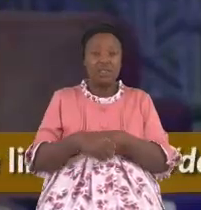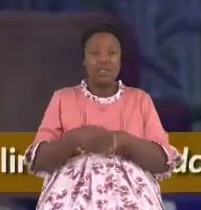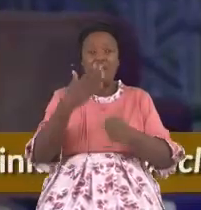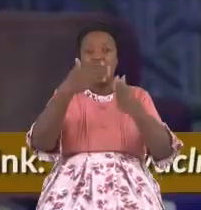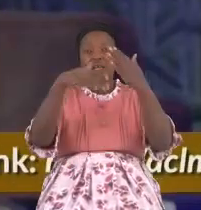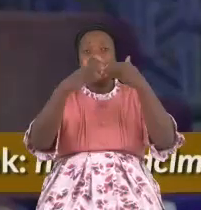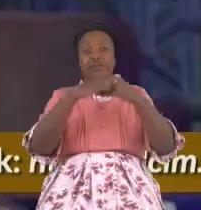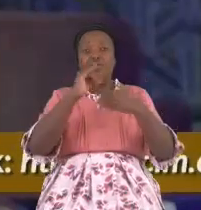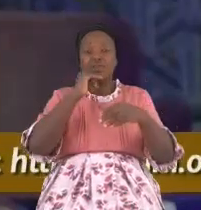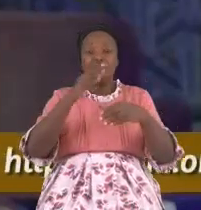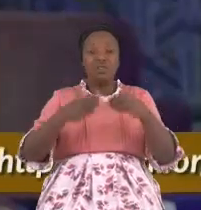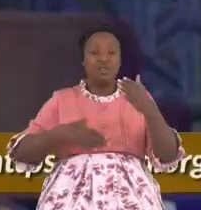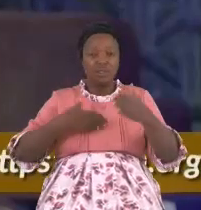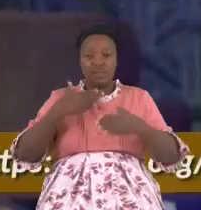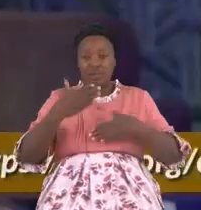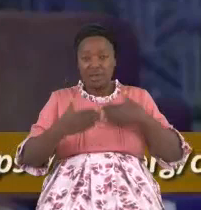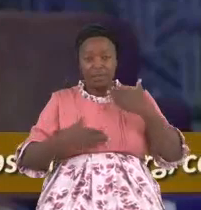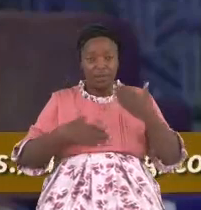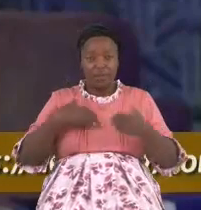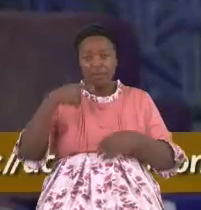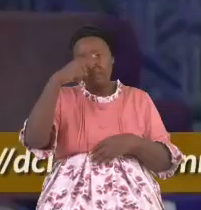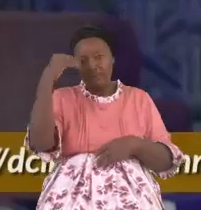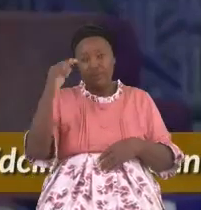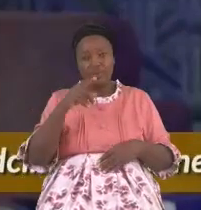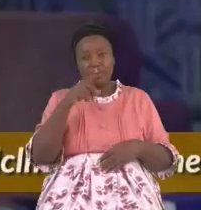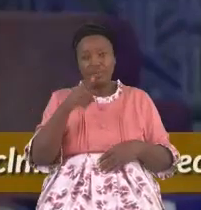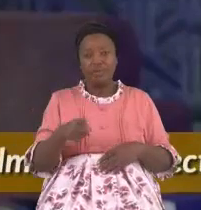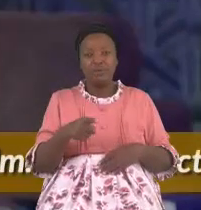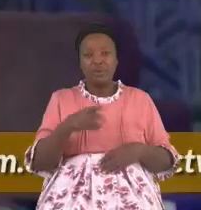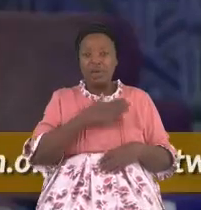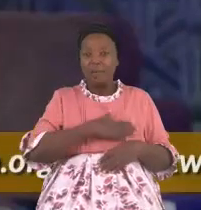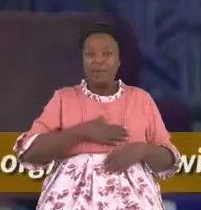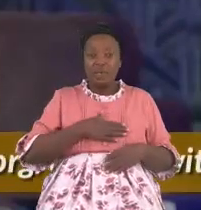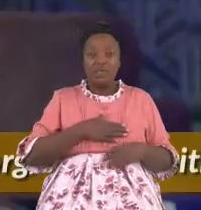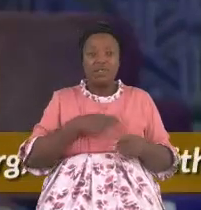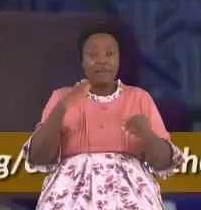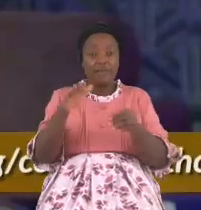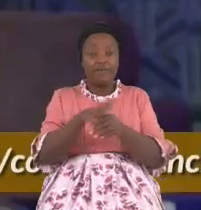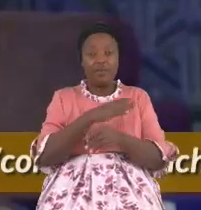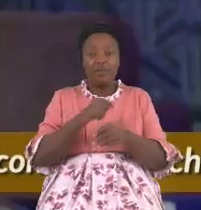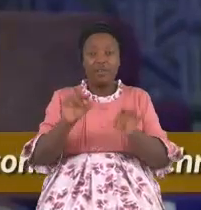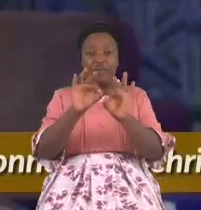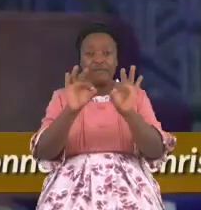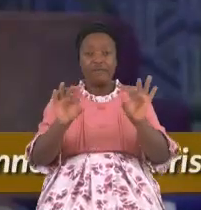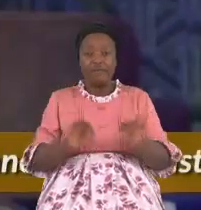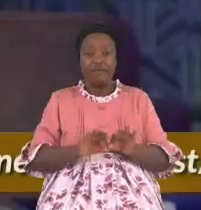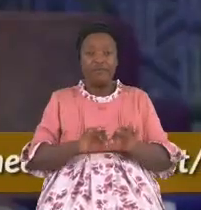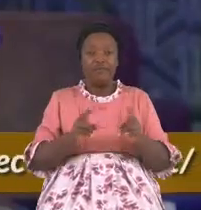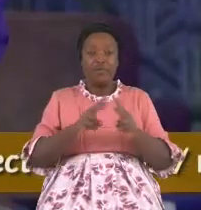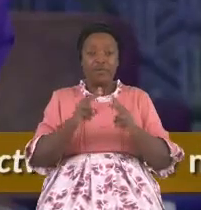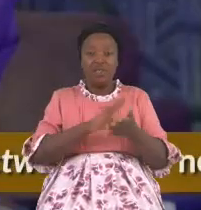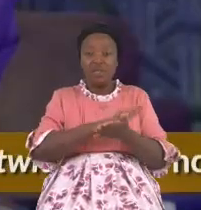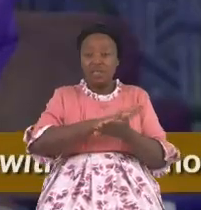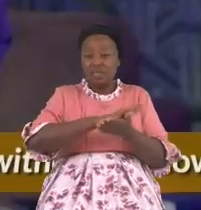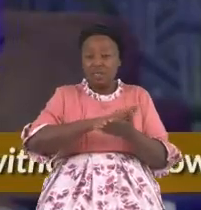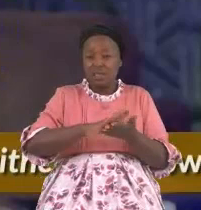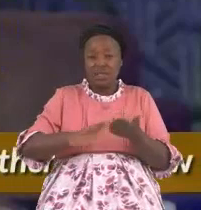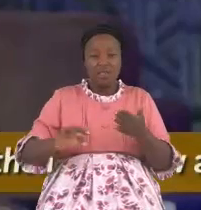angels are rejoicing feel the forms very clearly write in capital letters